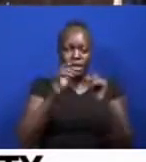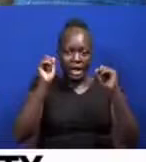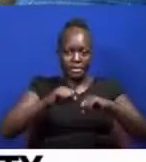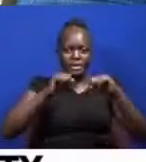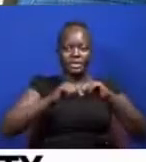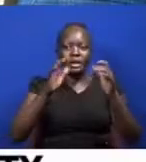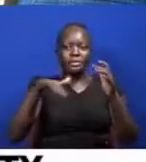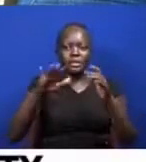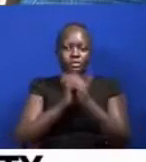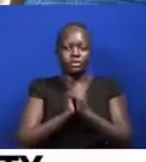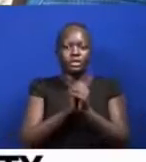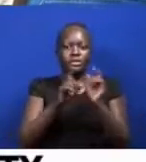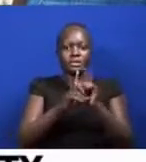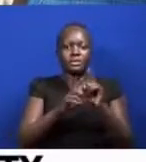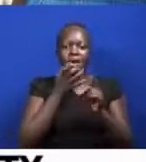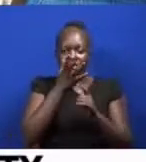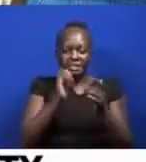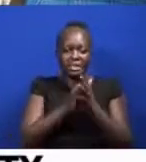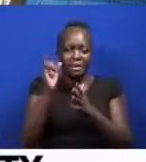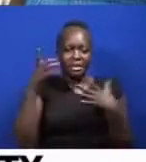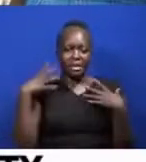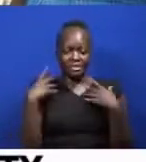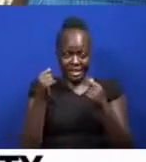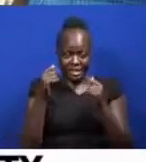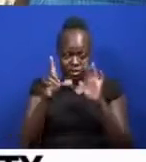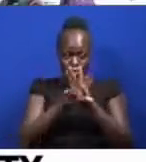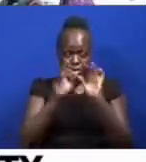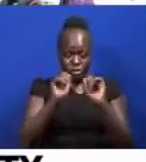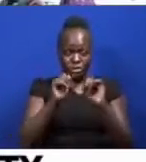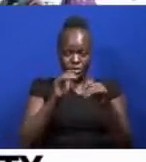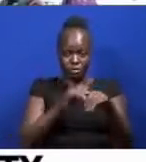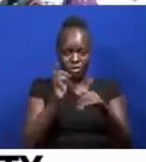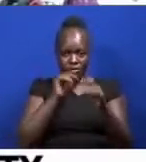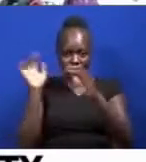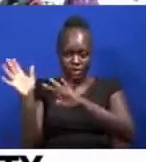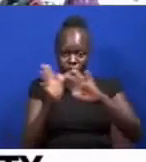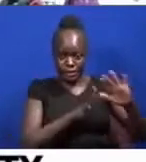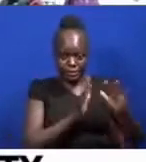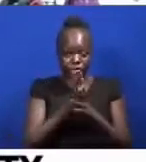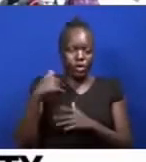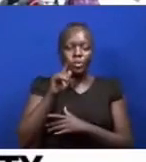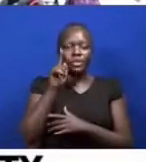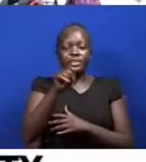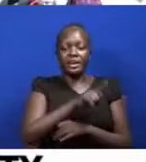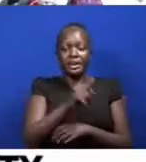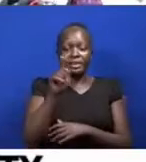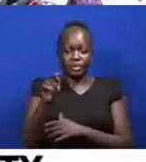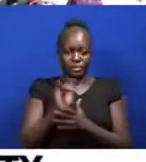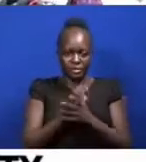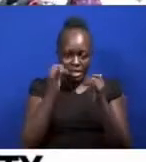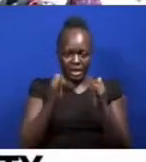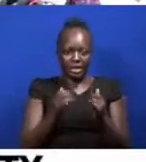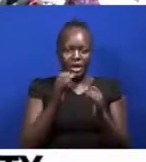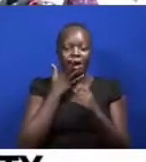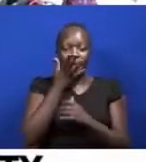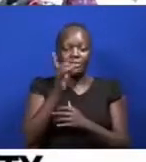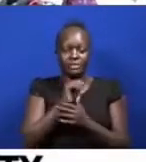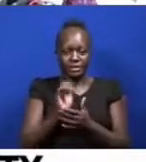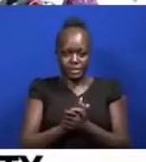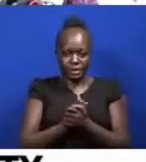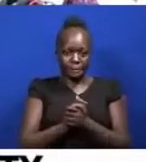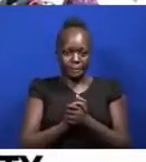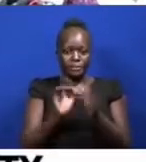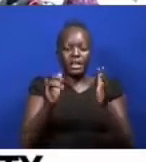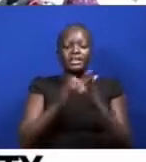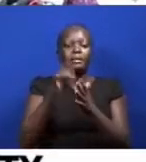of worship, advising that the Ministry of Health protocols must be adhered to. We therefore now advise that